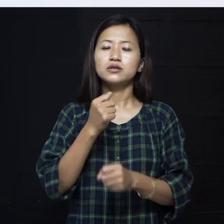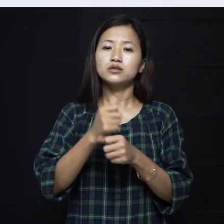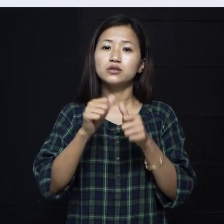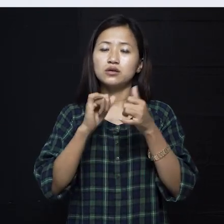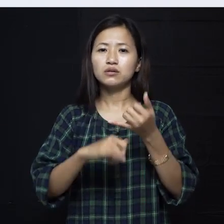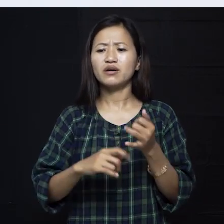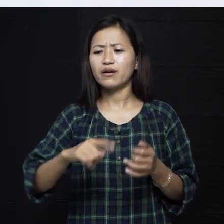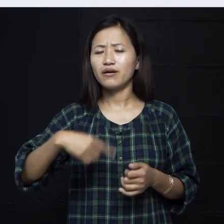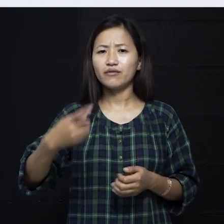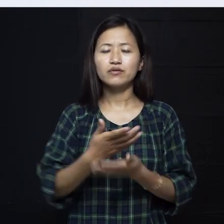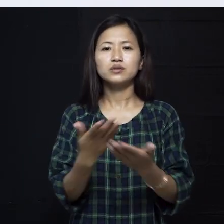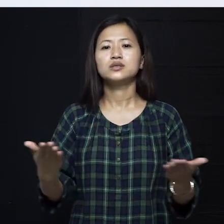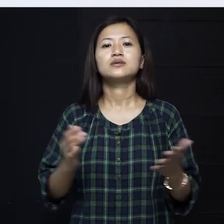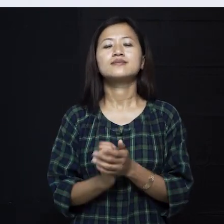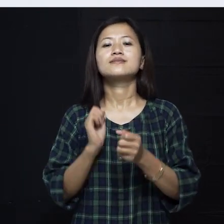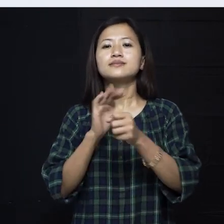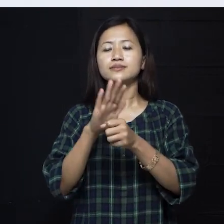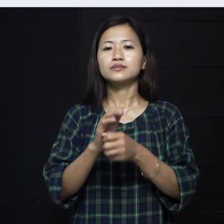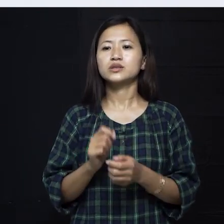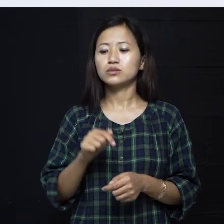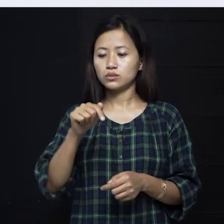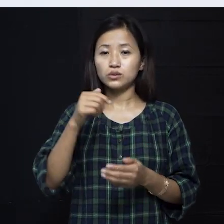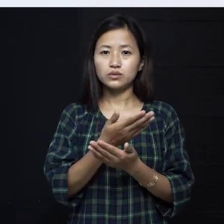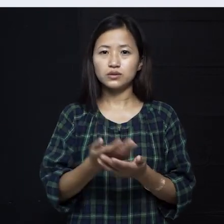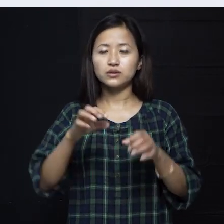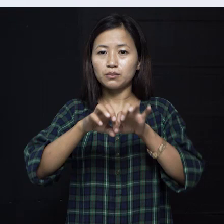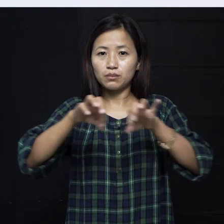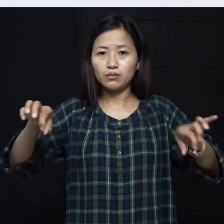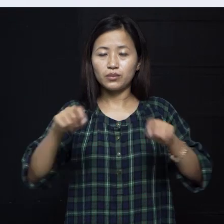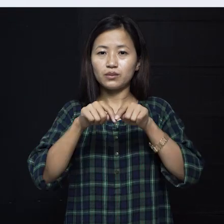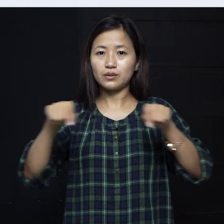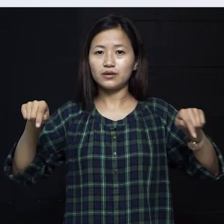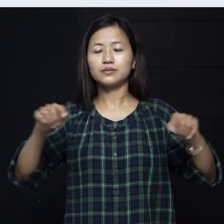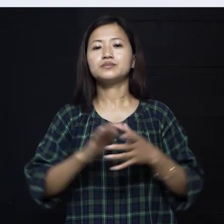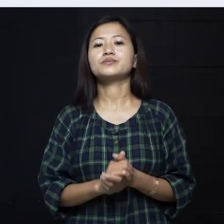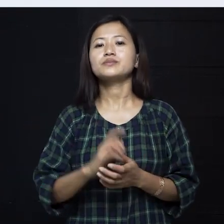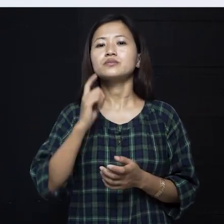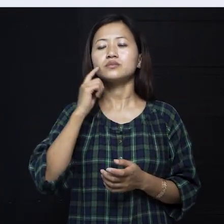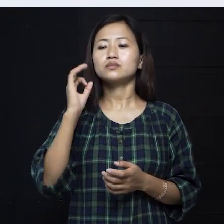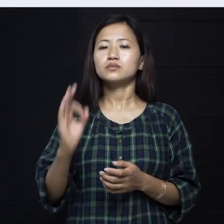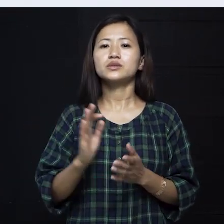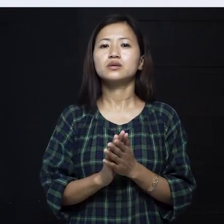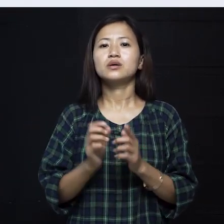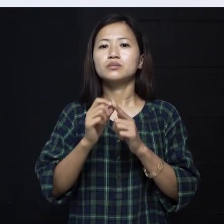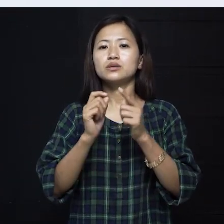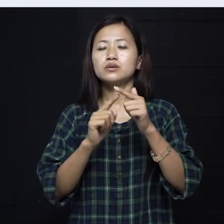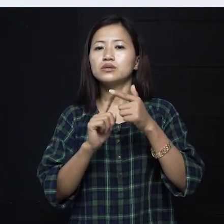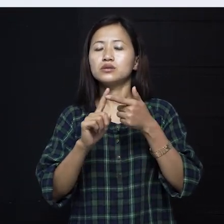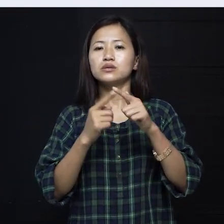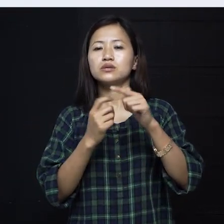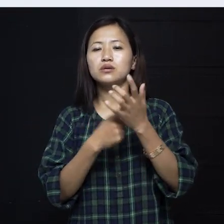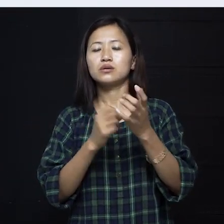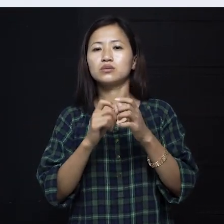being transported through this pipeline, okay, even to do with the most important one, that is petroleum. Okay, all